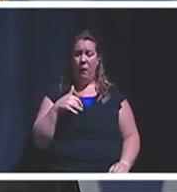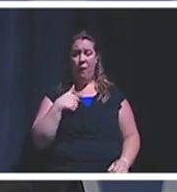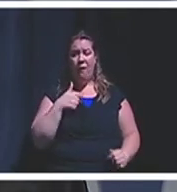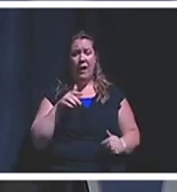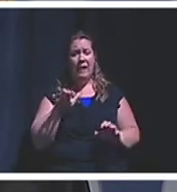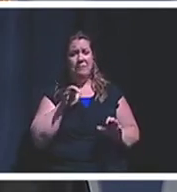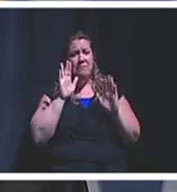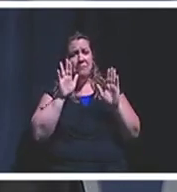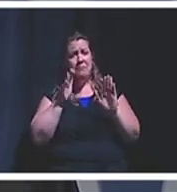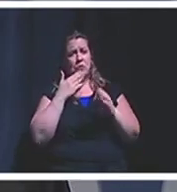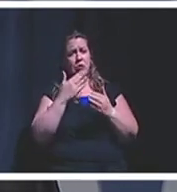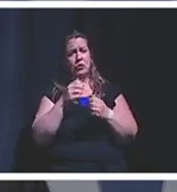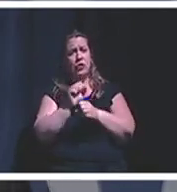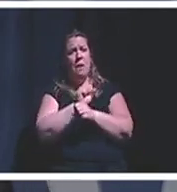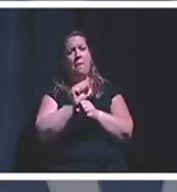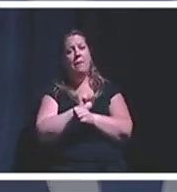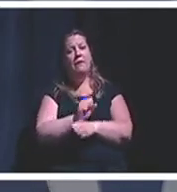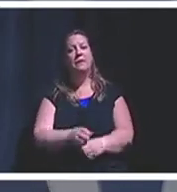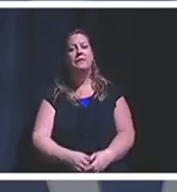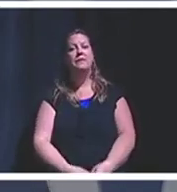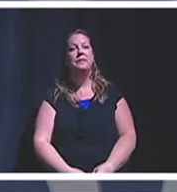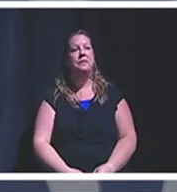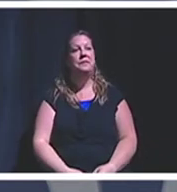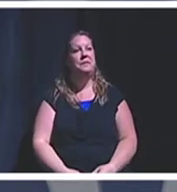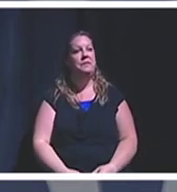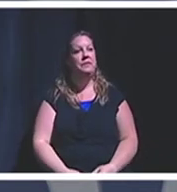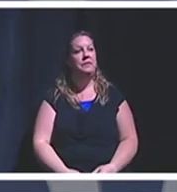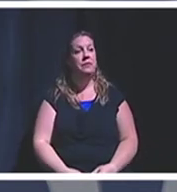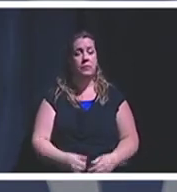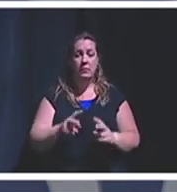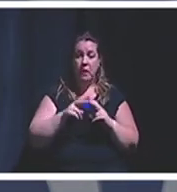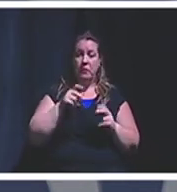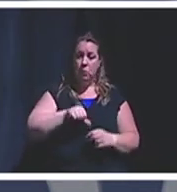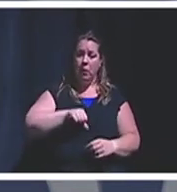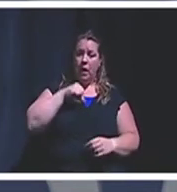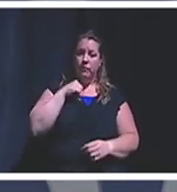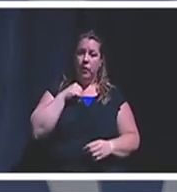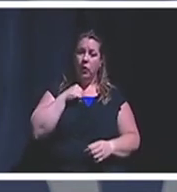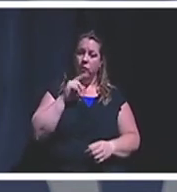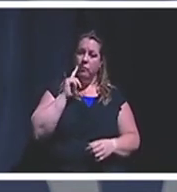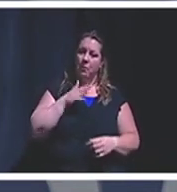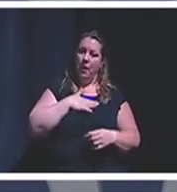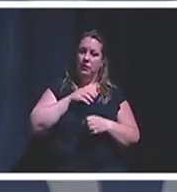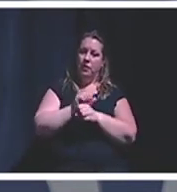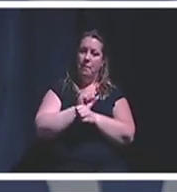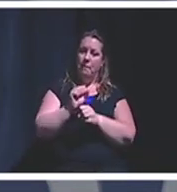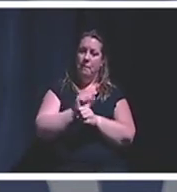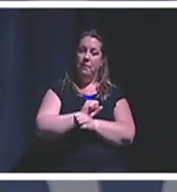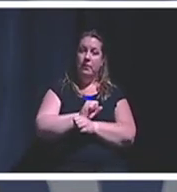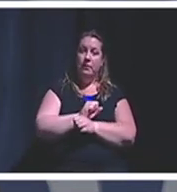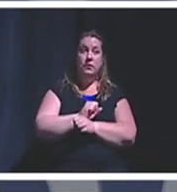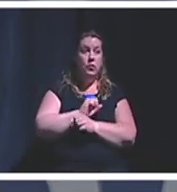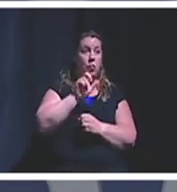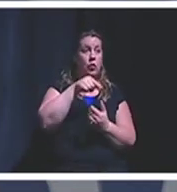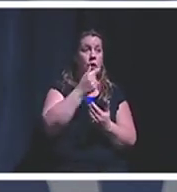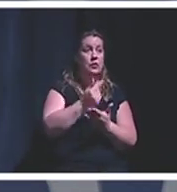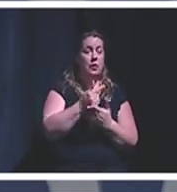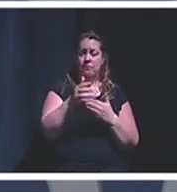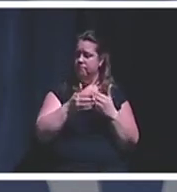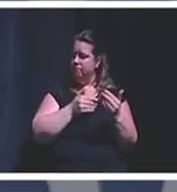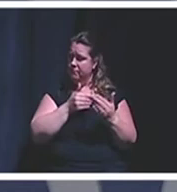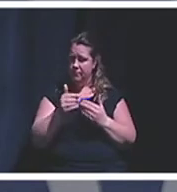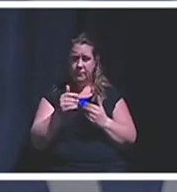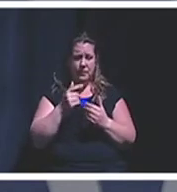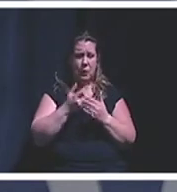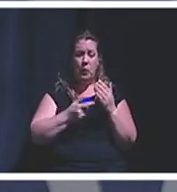a good job. I took pride in my job. So, graduates, no matter what you find